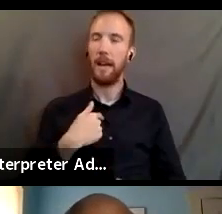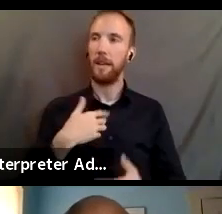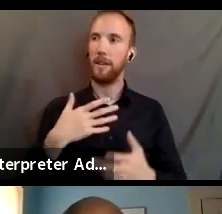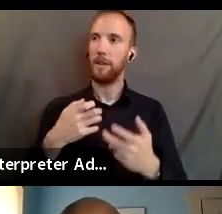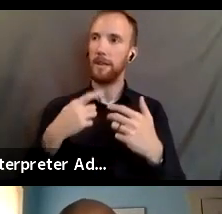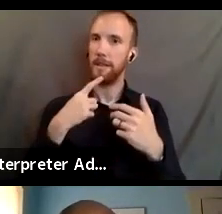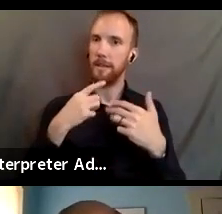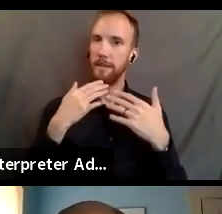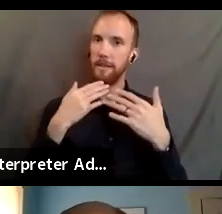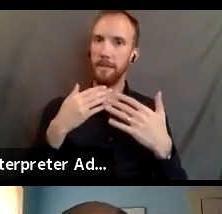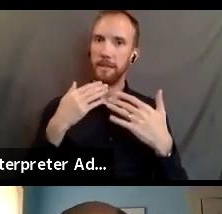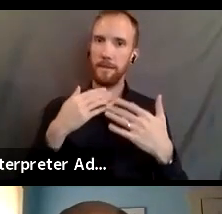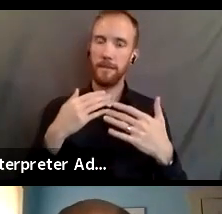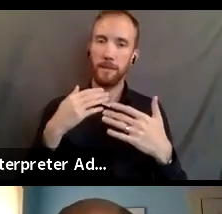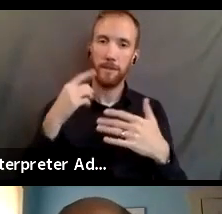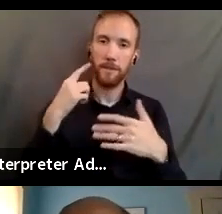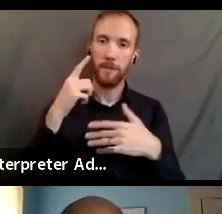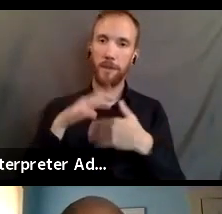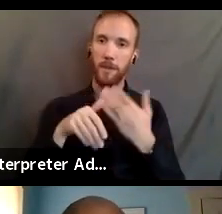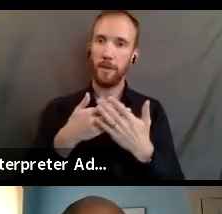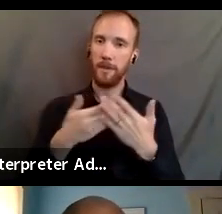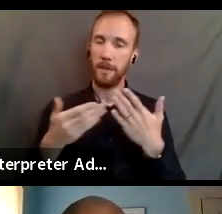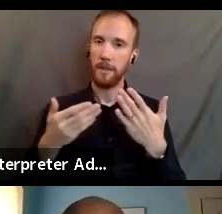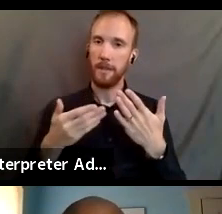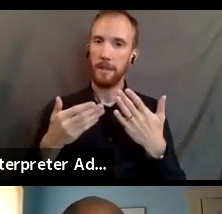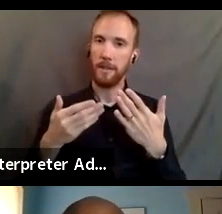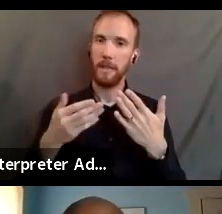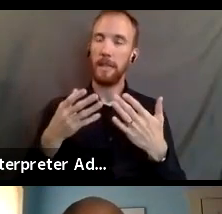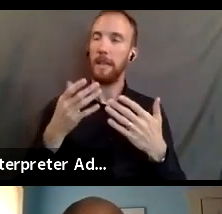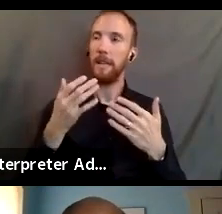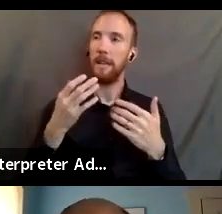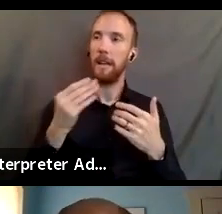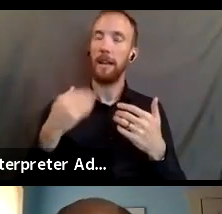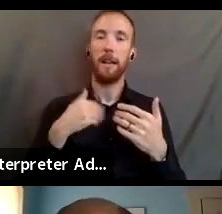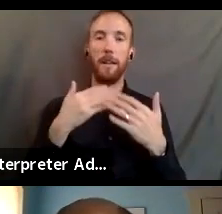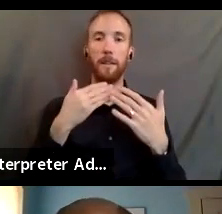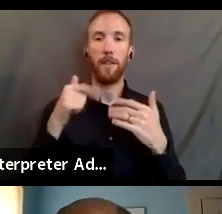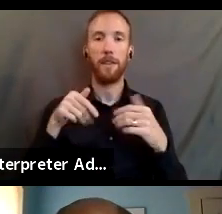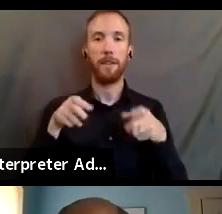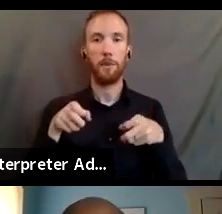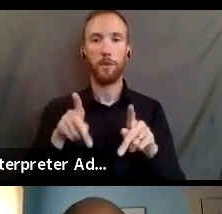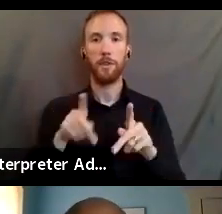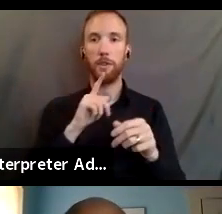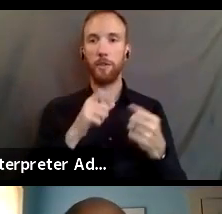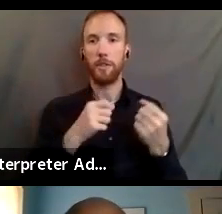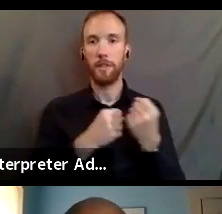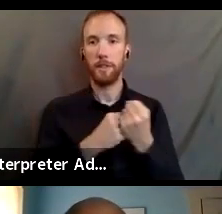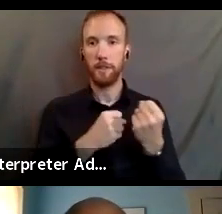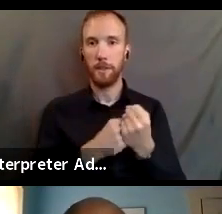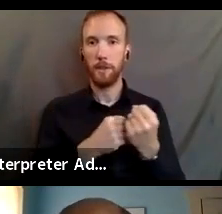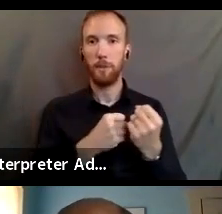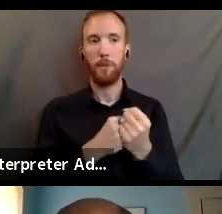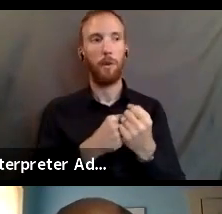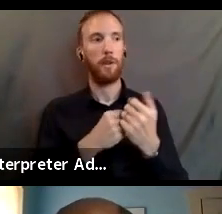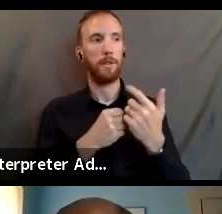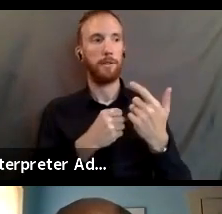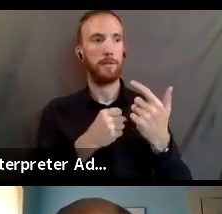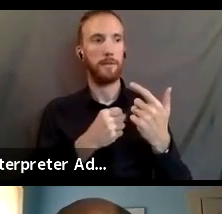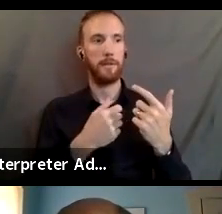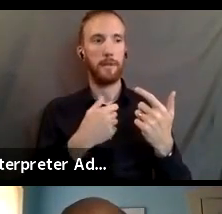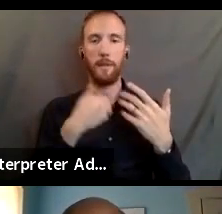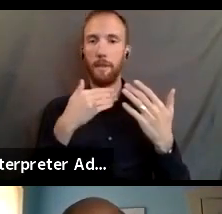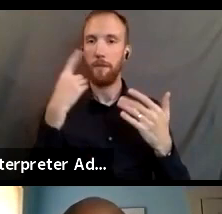am for the support i have sent through this opportunity and the support that has to come from this team it got in my